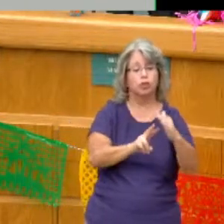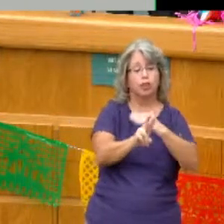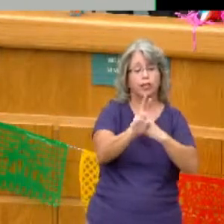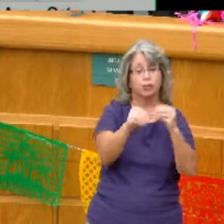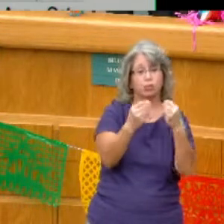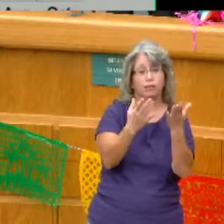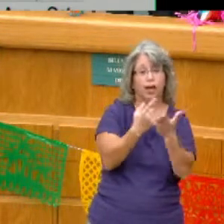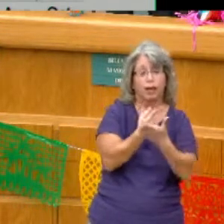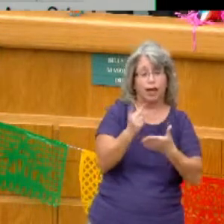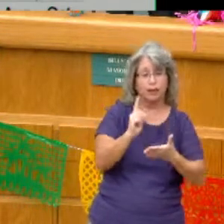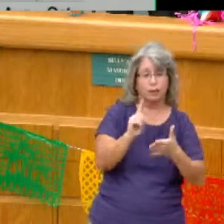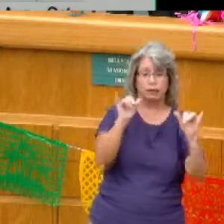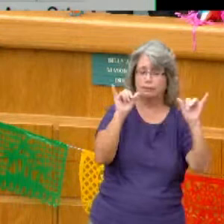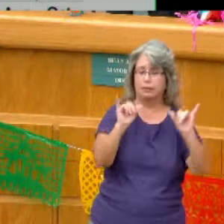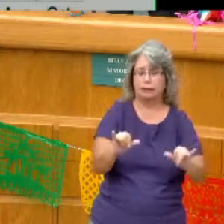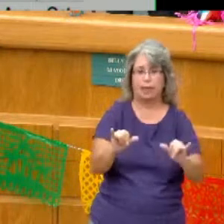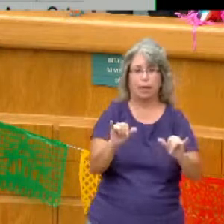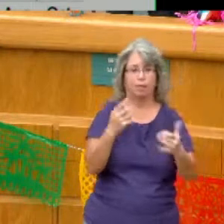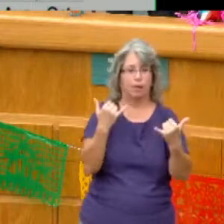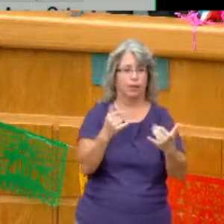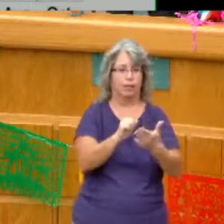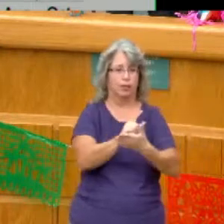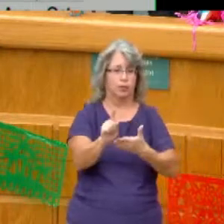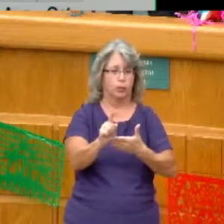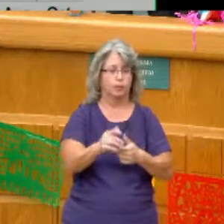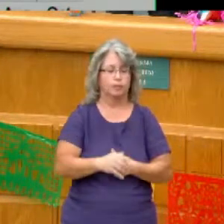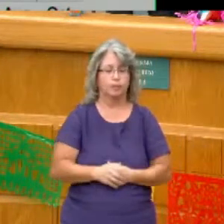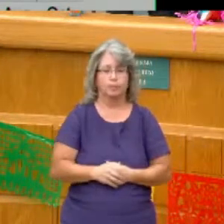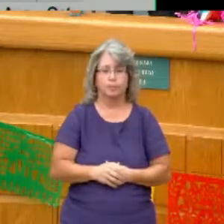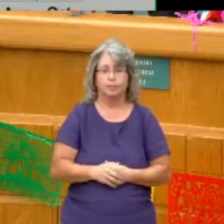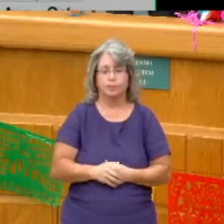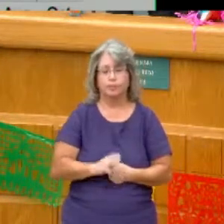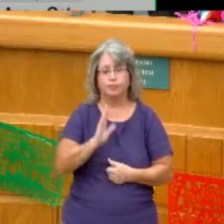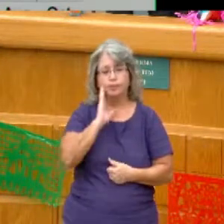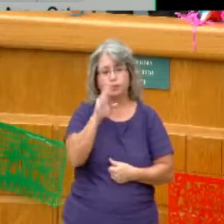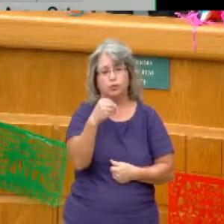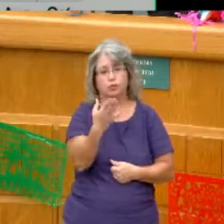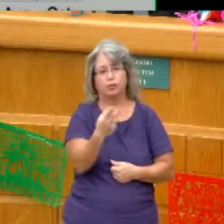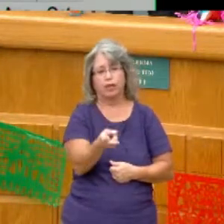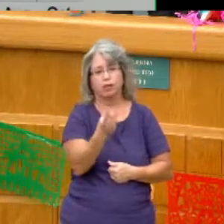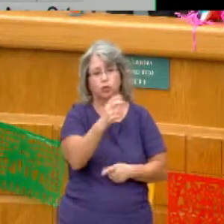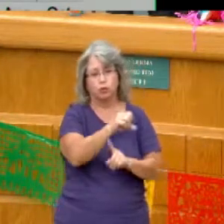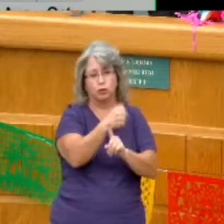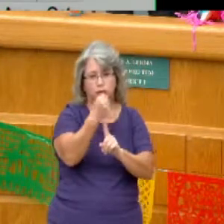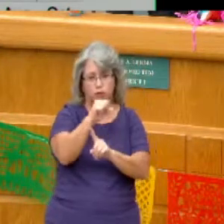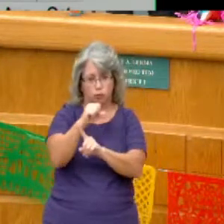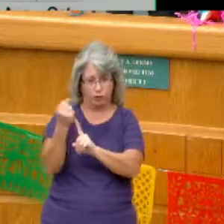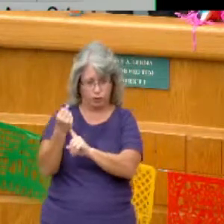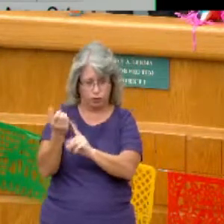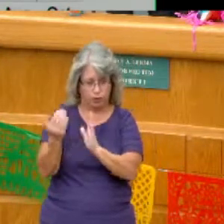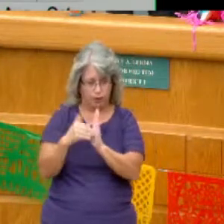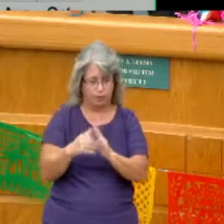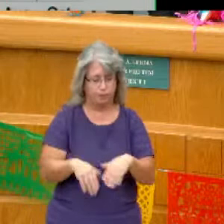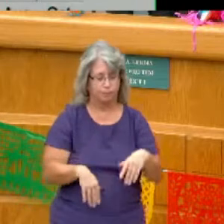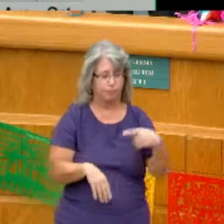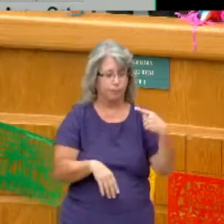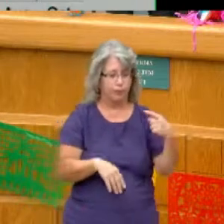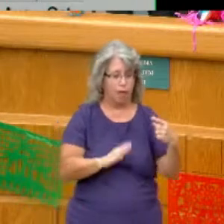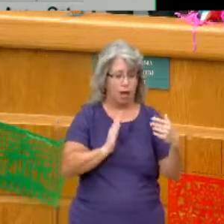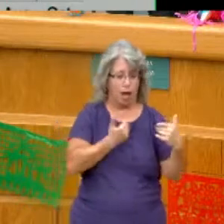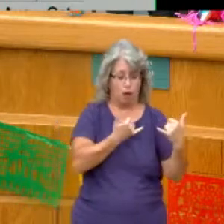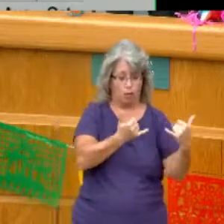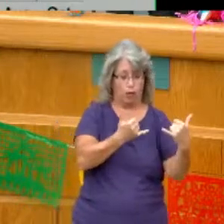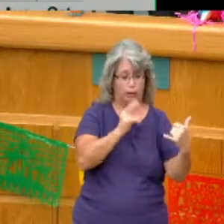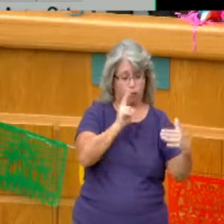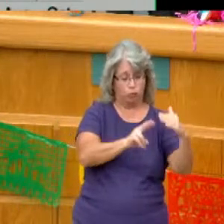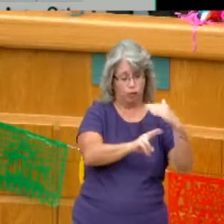week. And we're going to model the 2 scenarios again. We're going to go with the present projection, which is going to be in blue, where